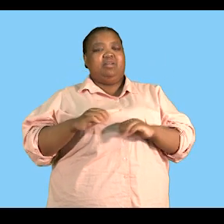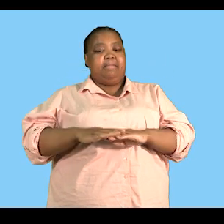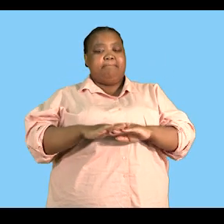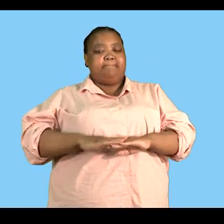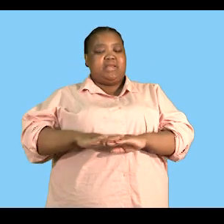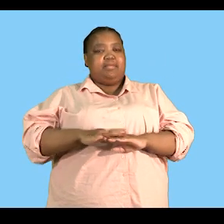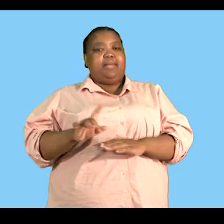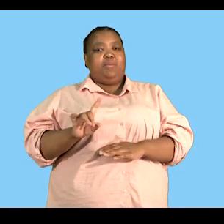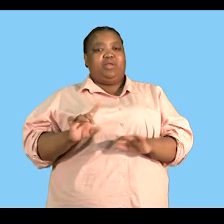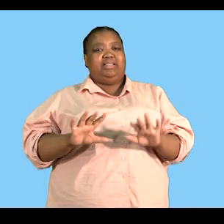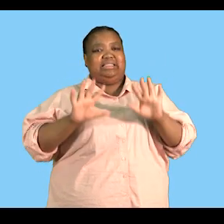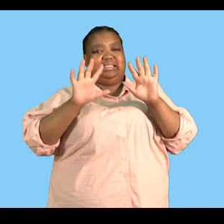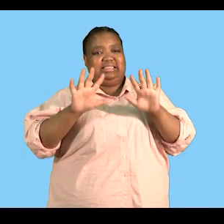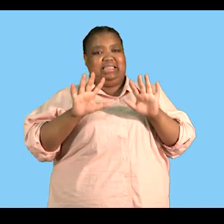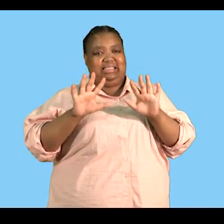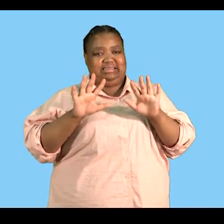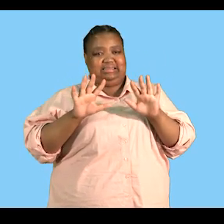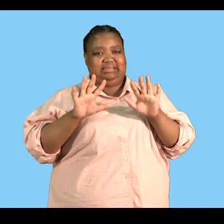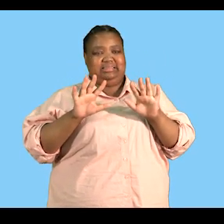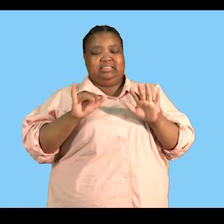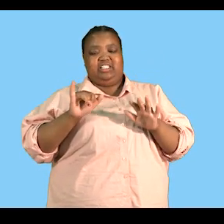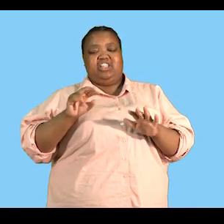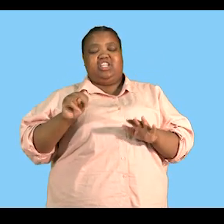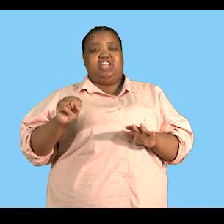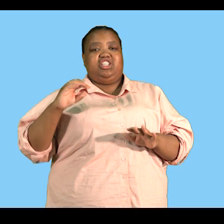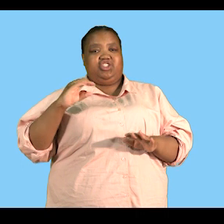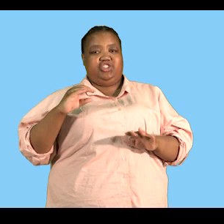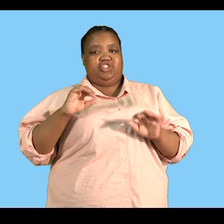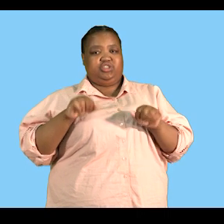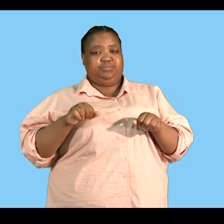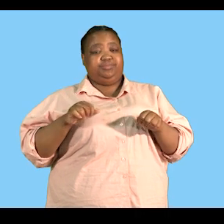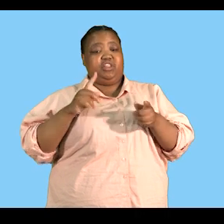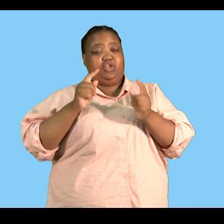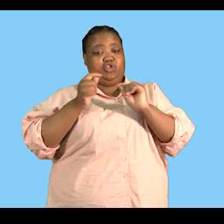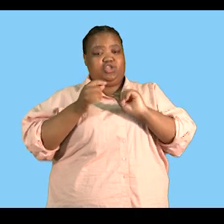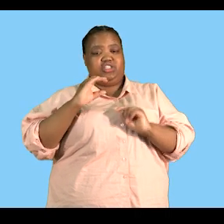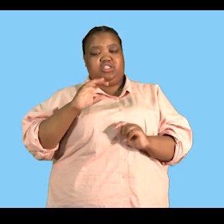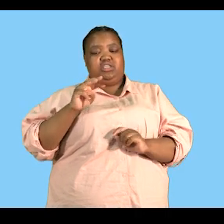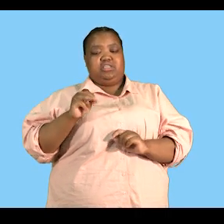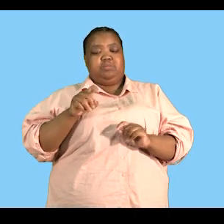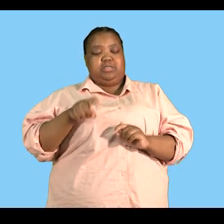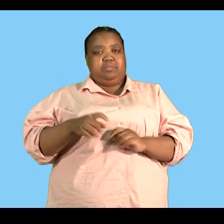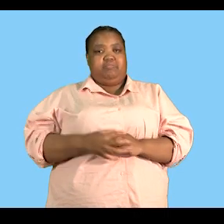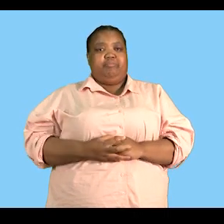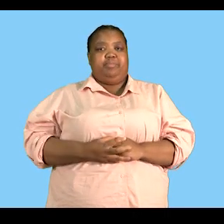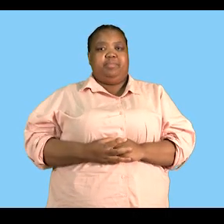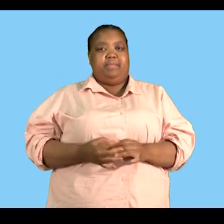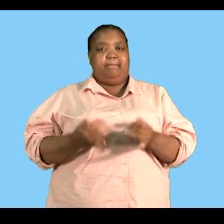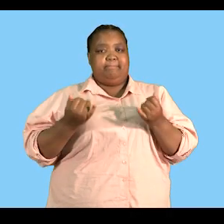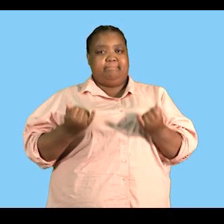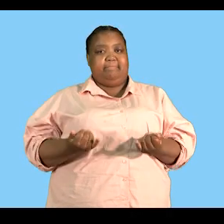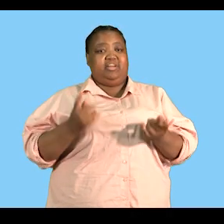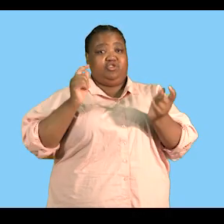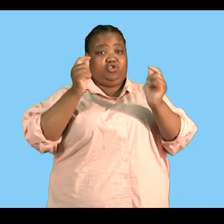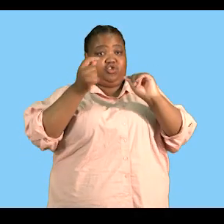be 10 inches. And we need to take it to centimeters. Now, if we look at